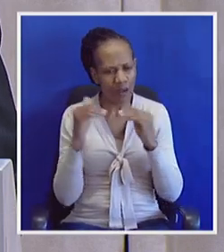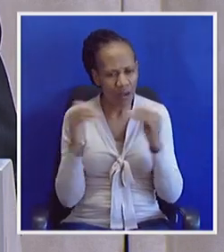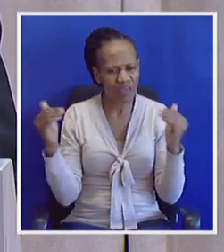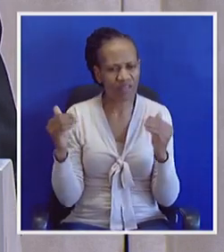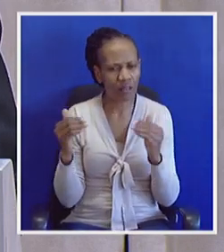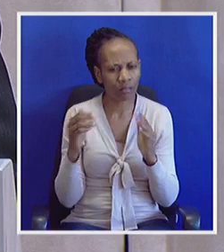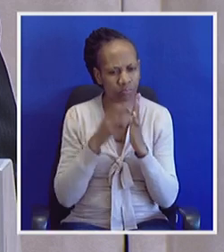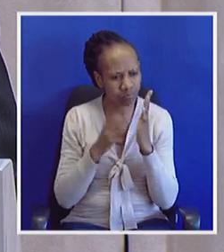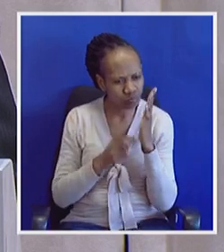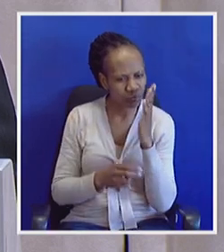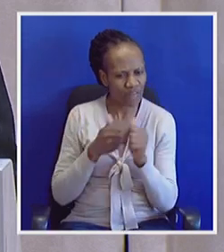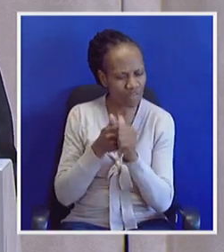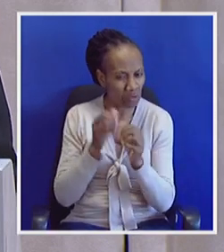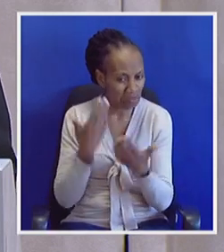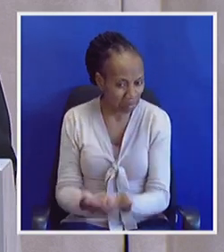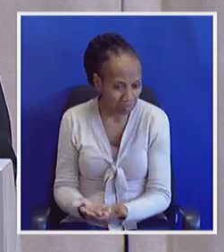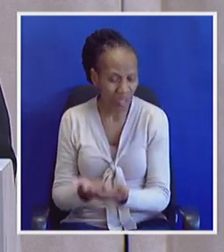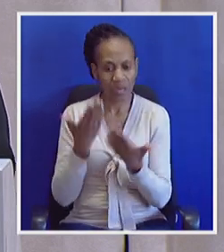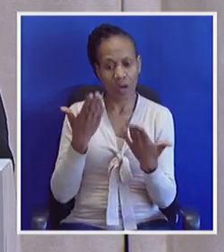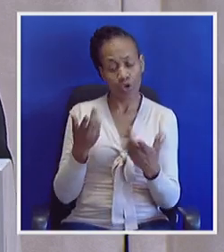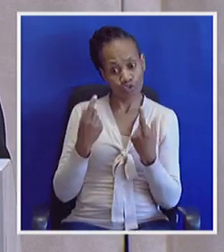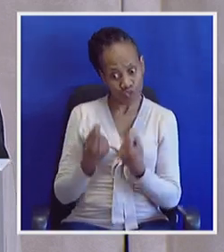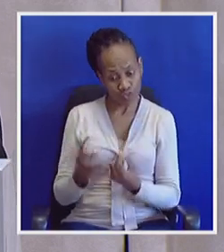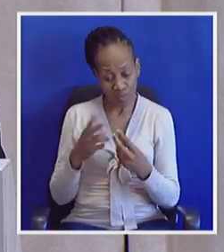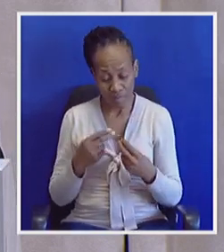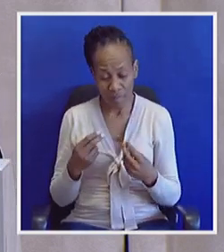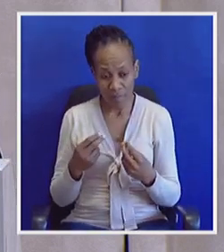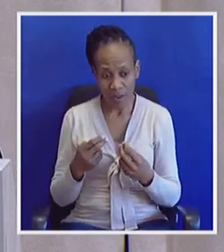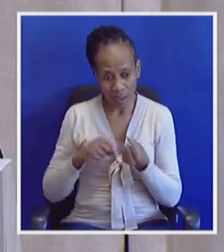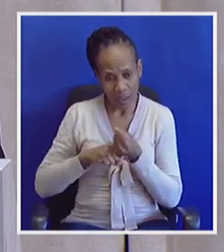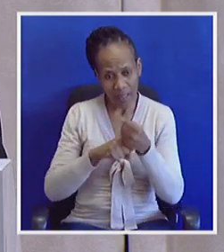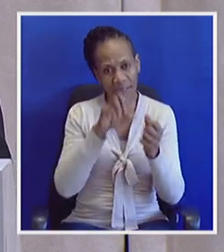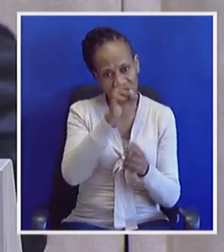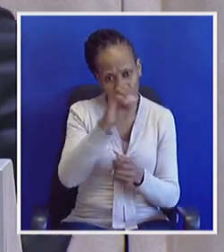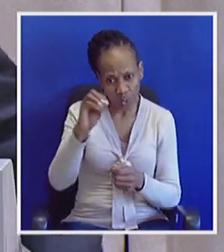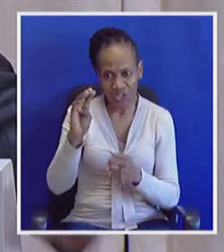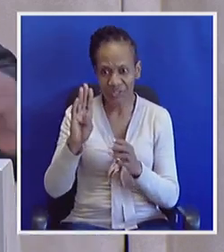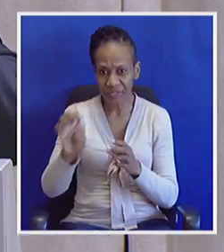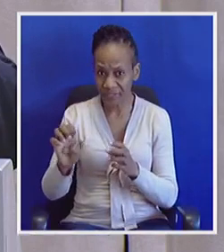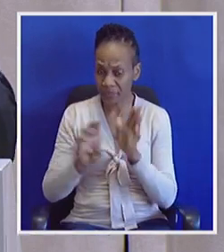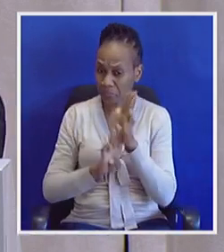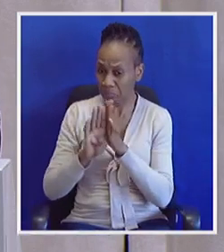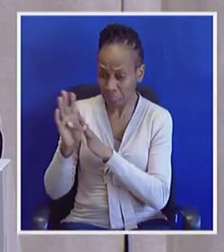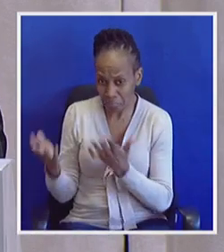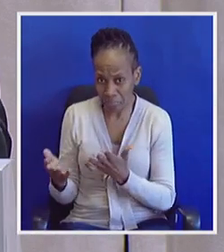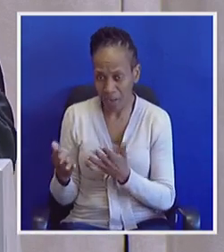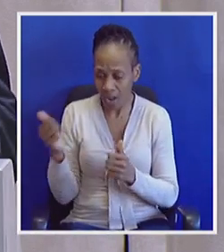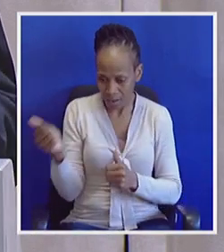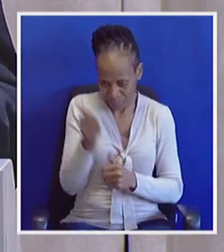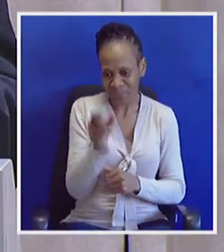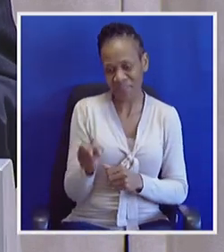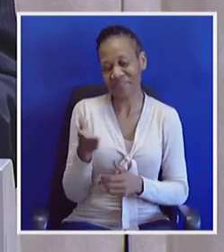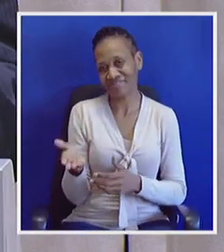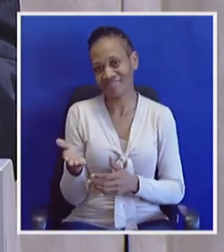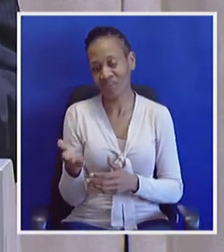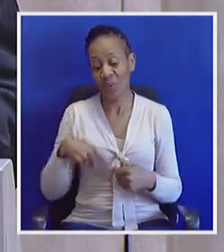integrity, and their ability to add value to our state-owned enterprises. That is the architecture that